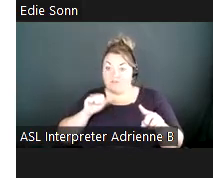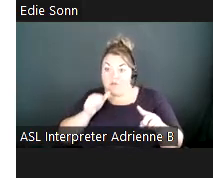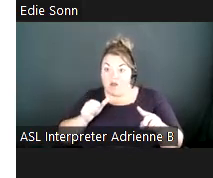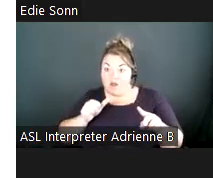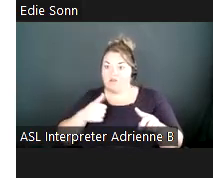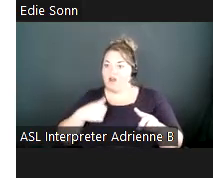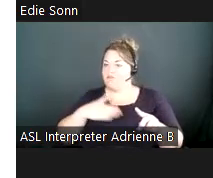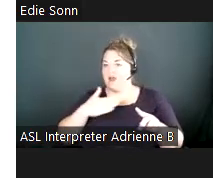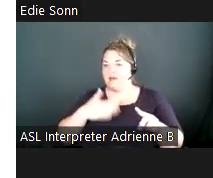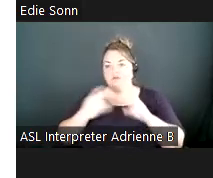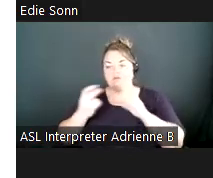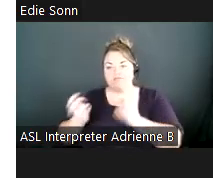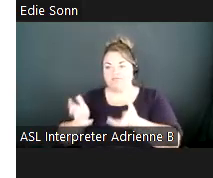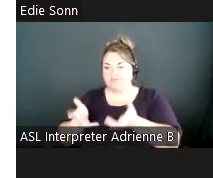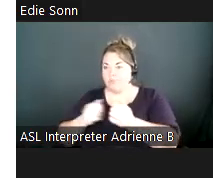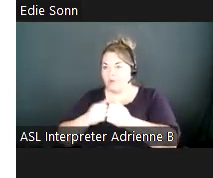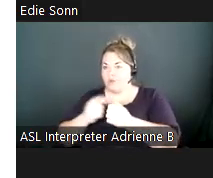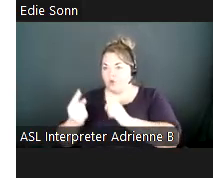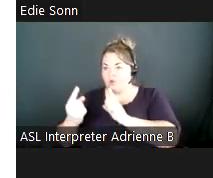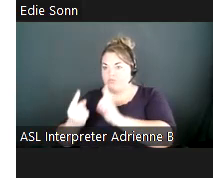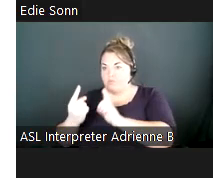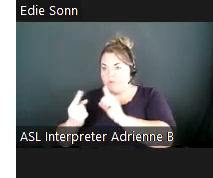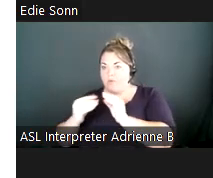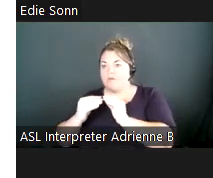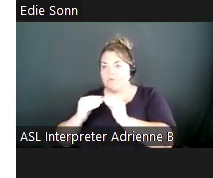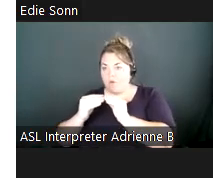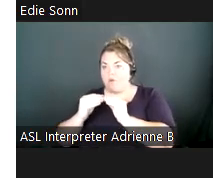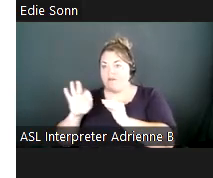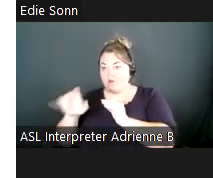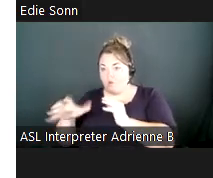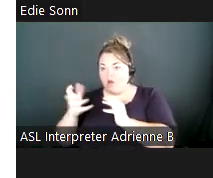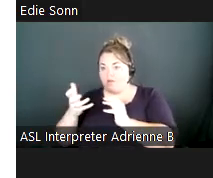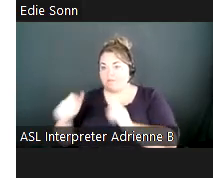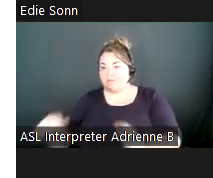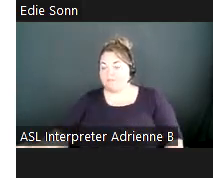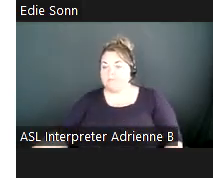to chat with you offline if you like.